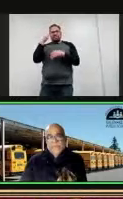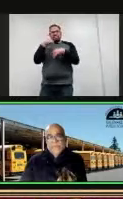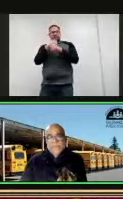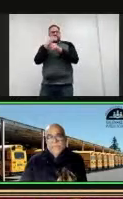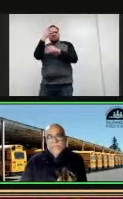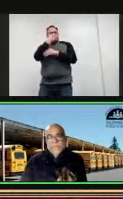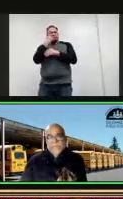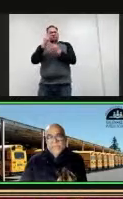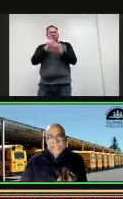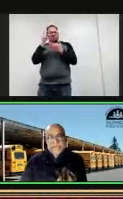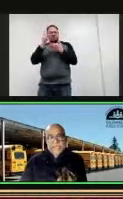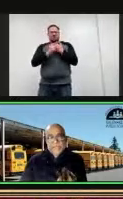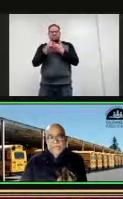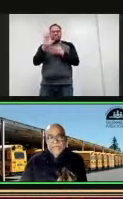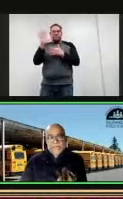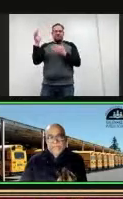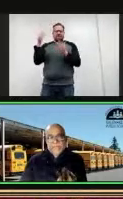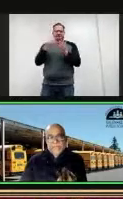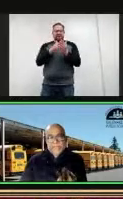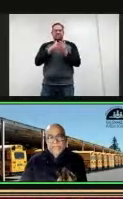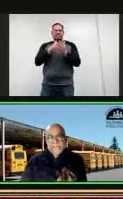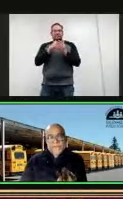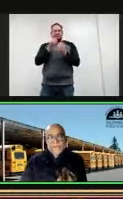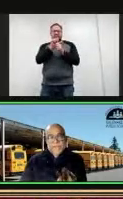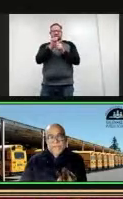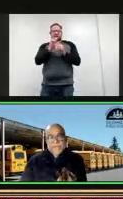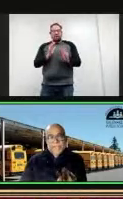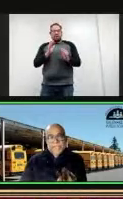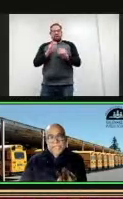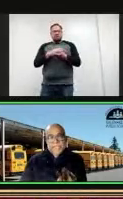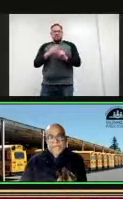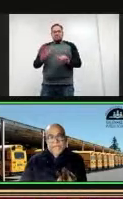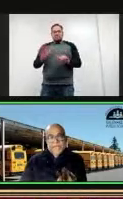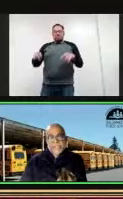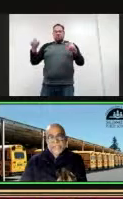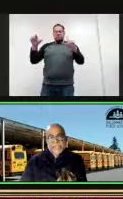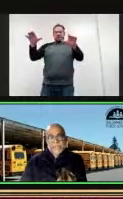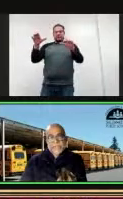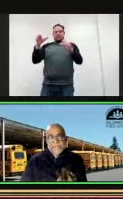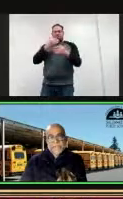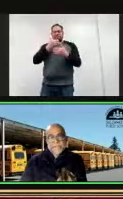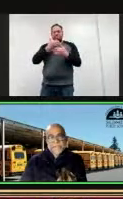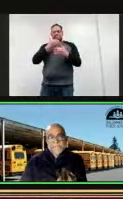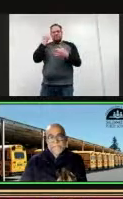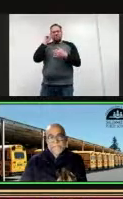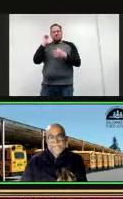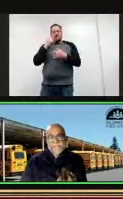with 5,000 empowered people contributing the best for our children.